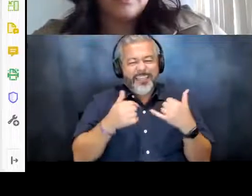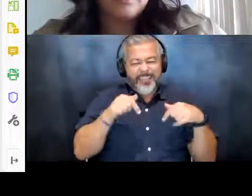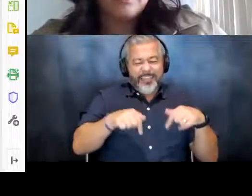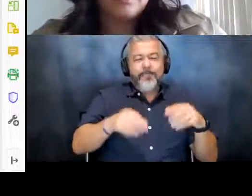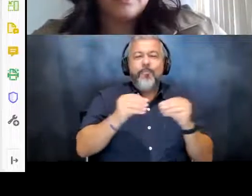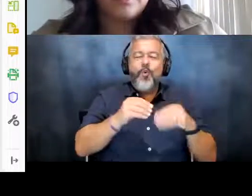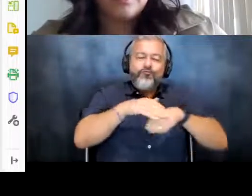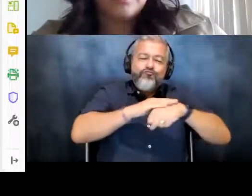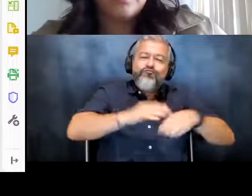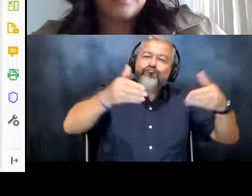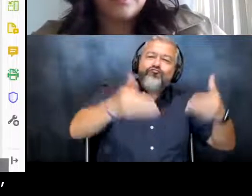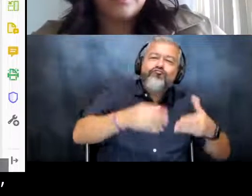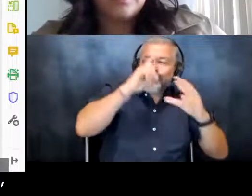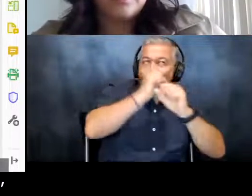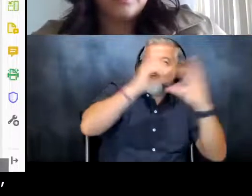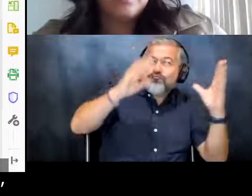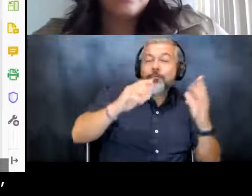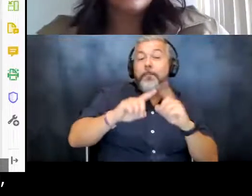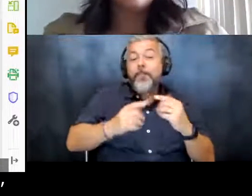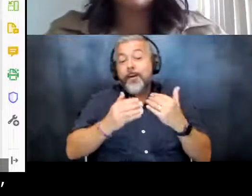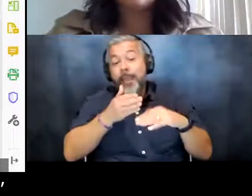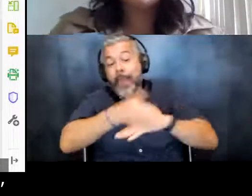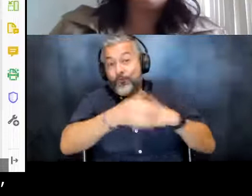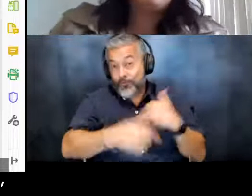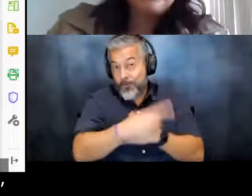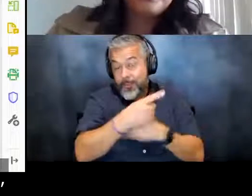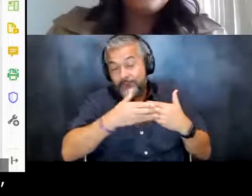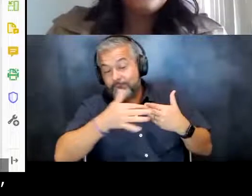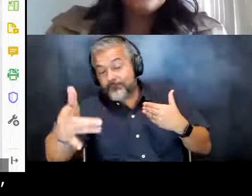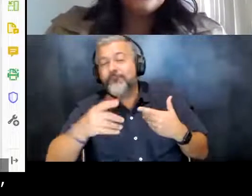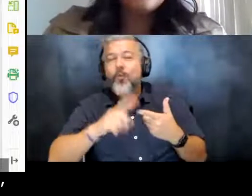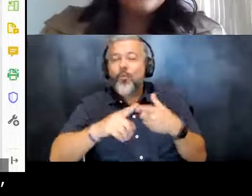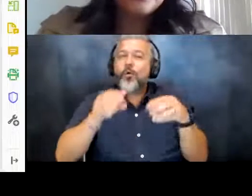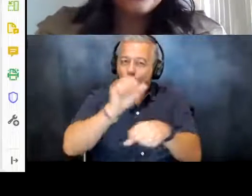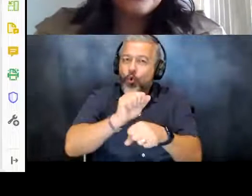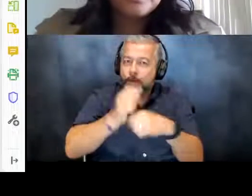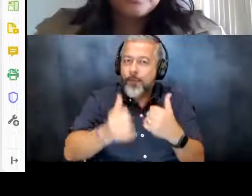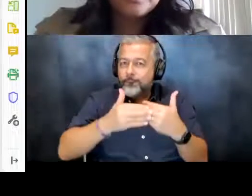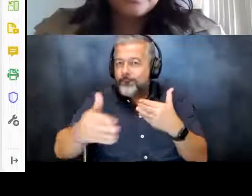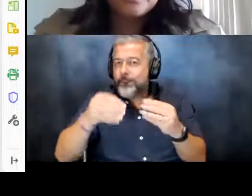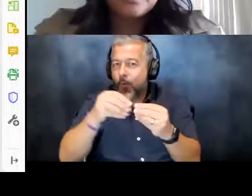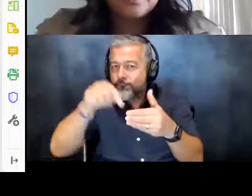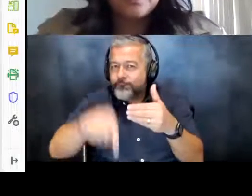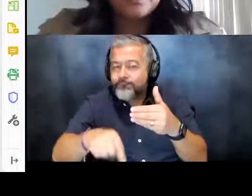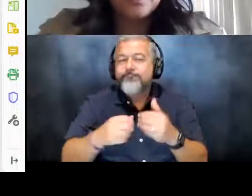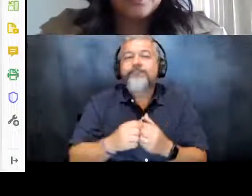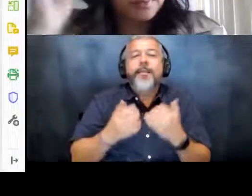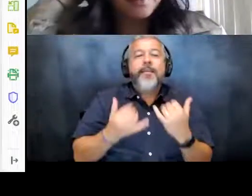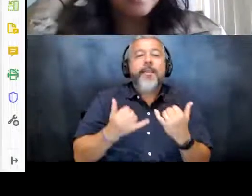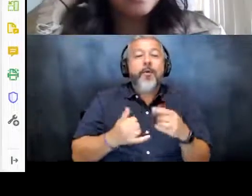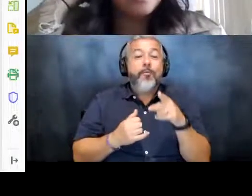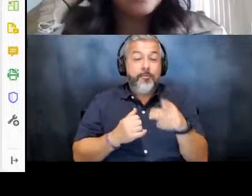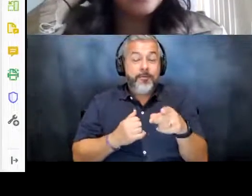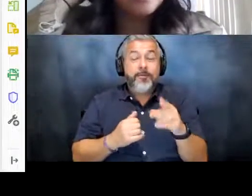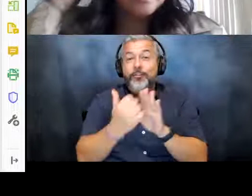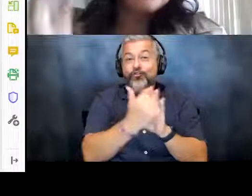Calspark. And so today, running through the agenda, we have what we're doing right